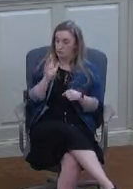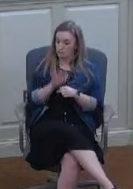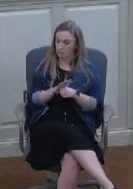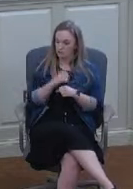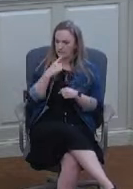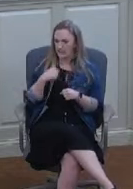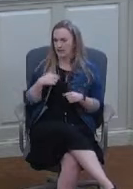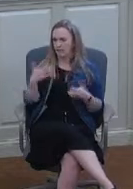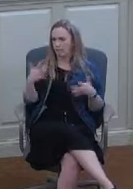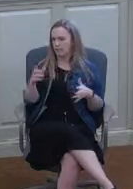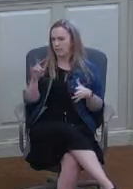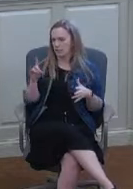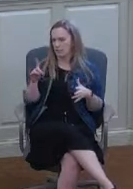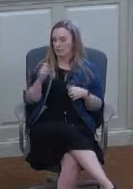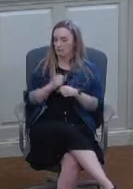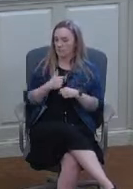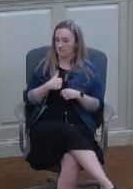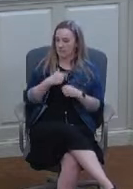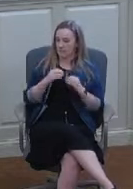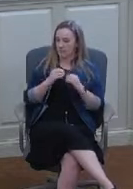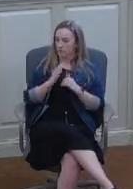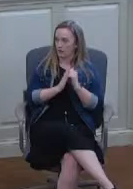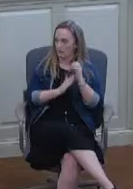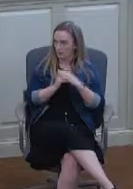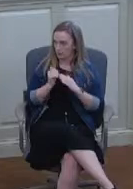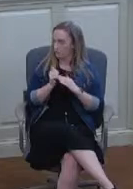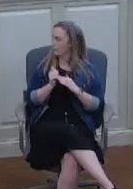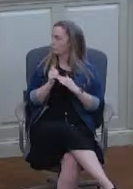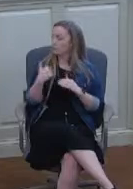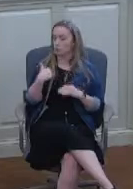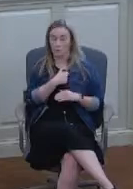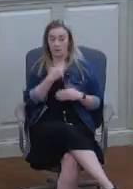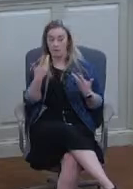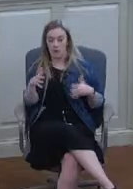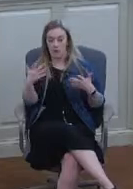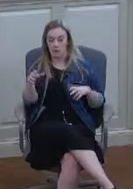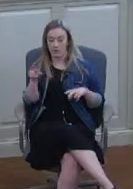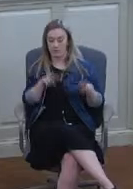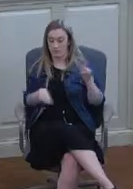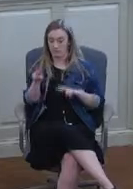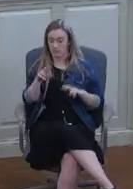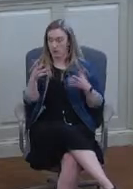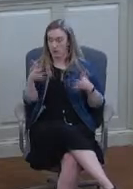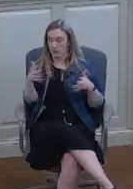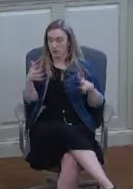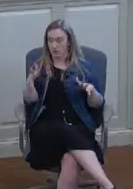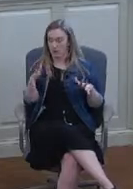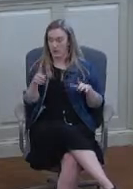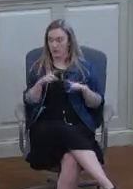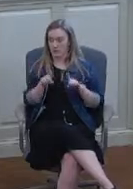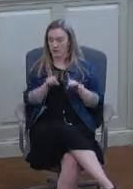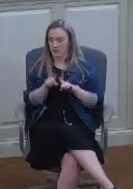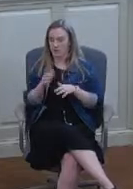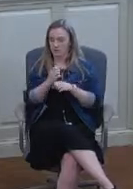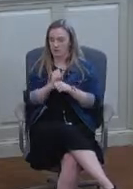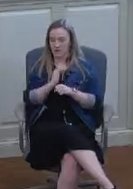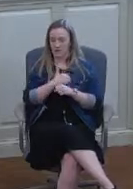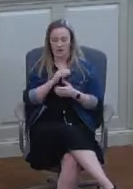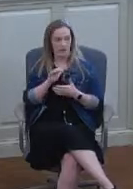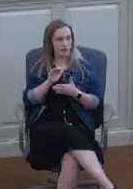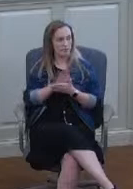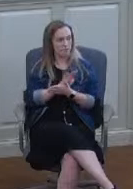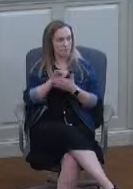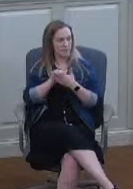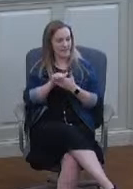will, then Yeah. that will make me more comfortable. Well, we Well, have done we that, but have. we also received our packet last